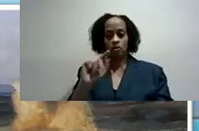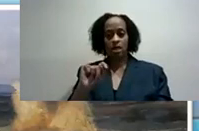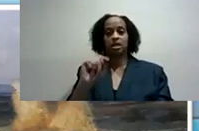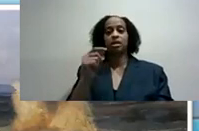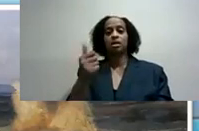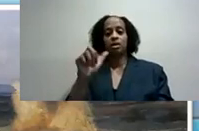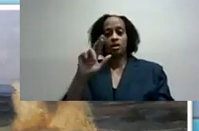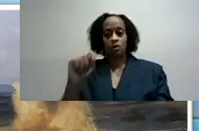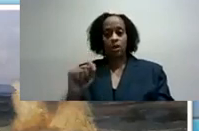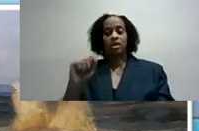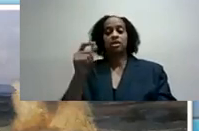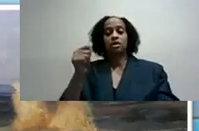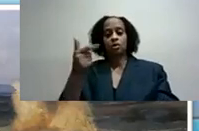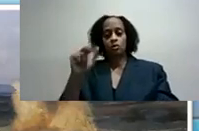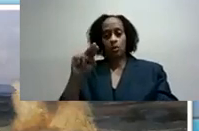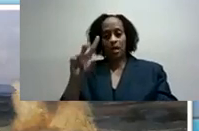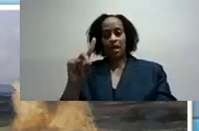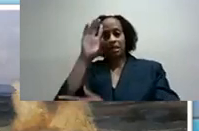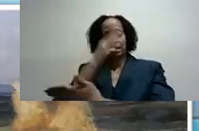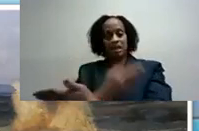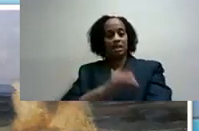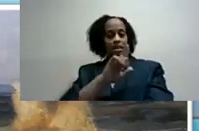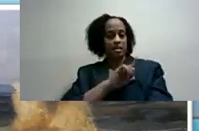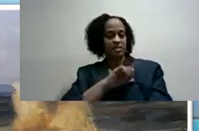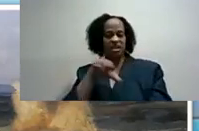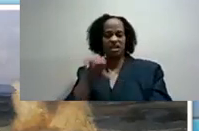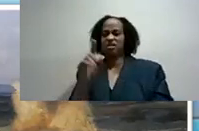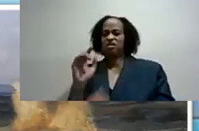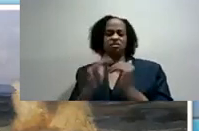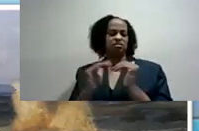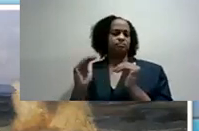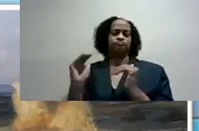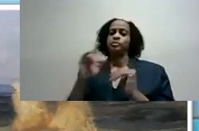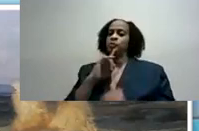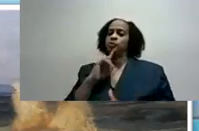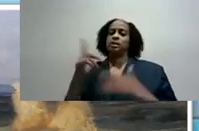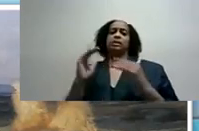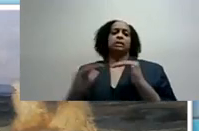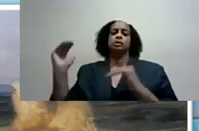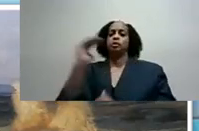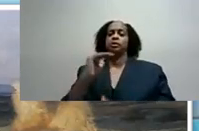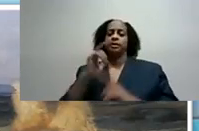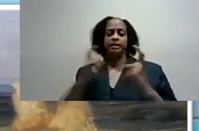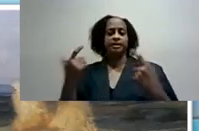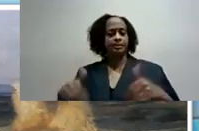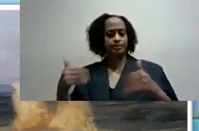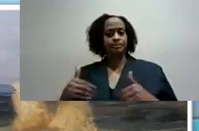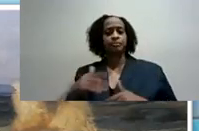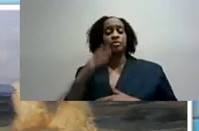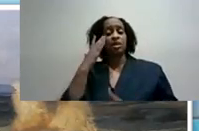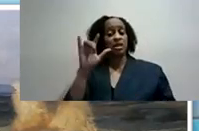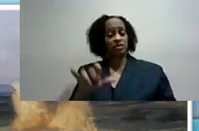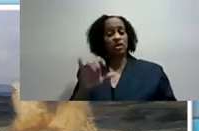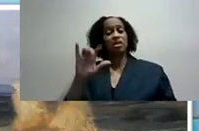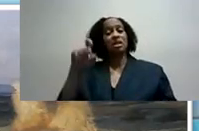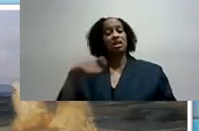great-great-great-grandson, Lamech, he has just taken it to a whole new level. And because of that, there's a need for also for us